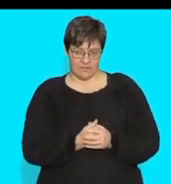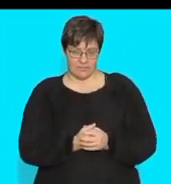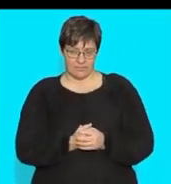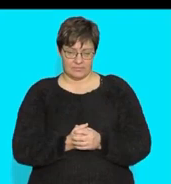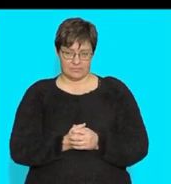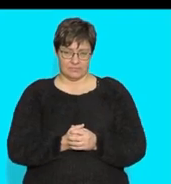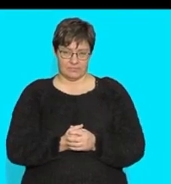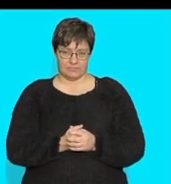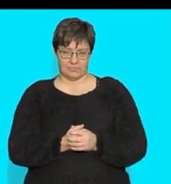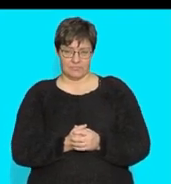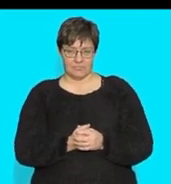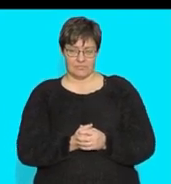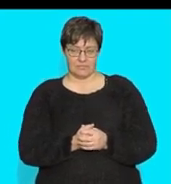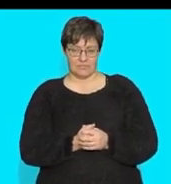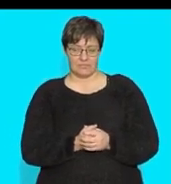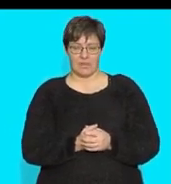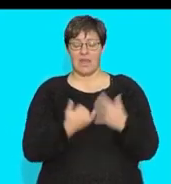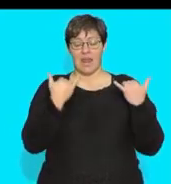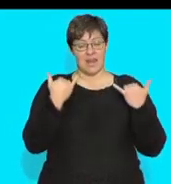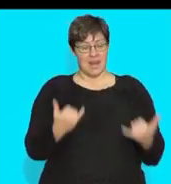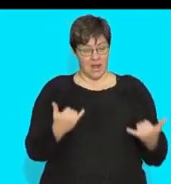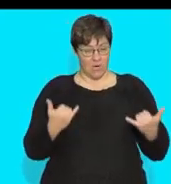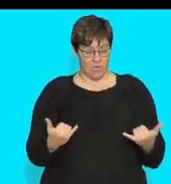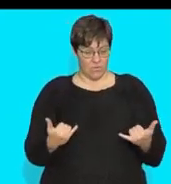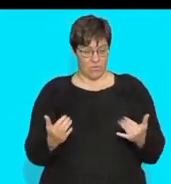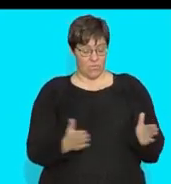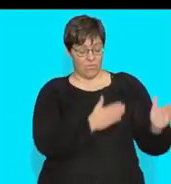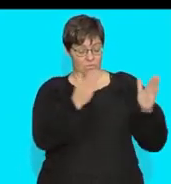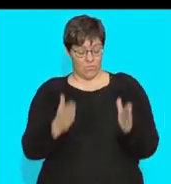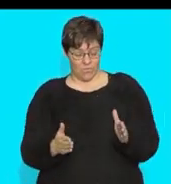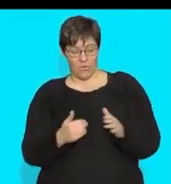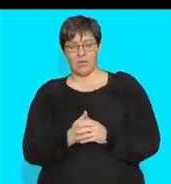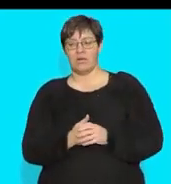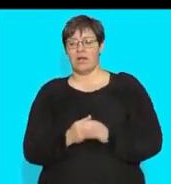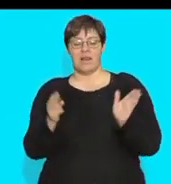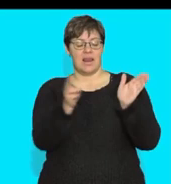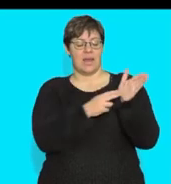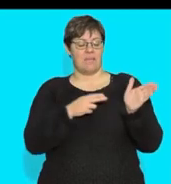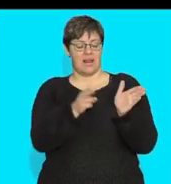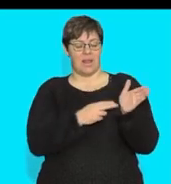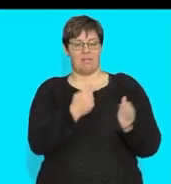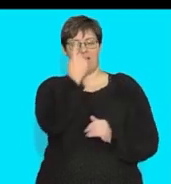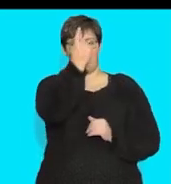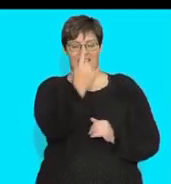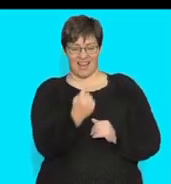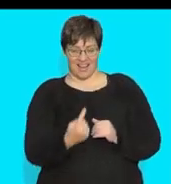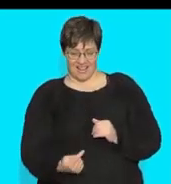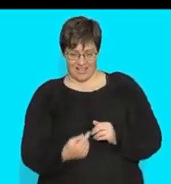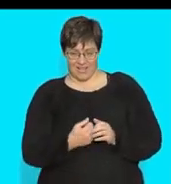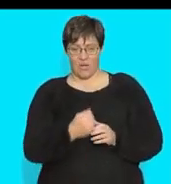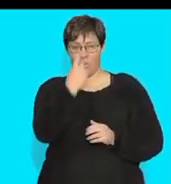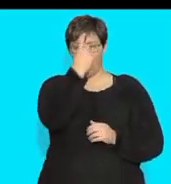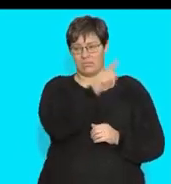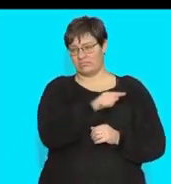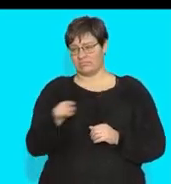be. Now we have to provide labels for the structures 1 to 6. So